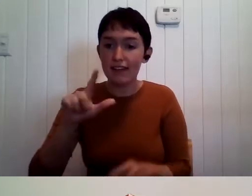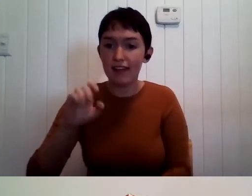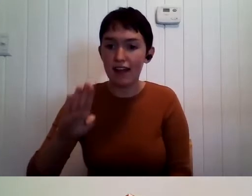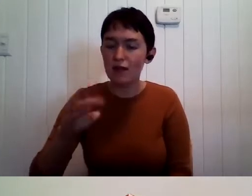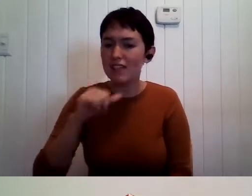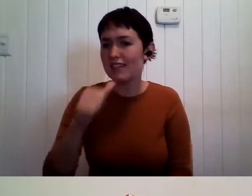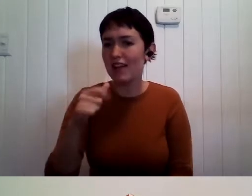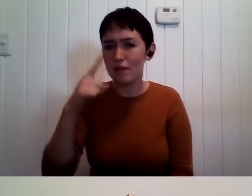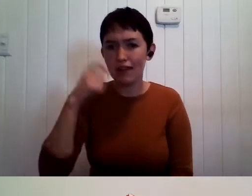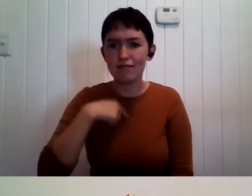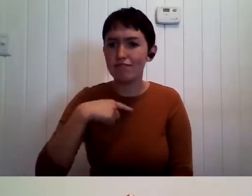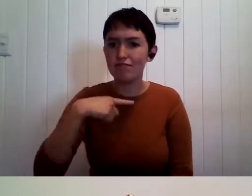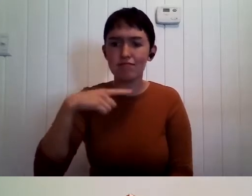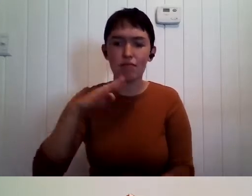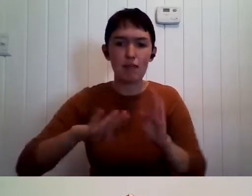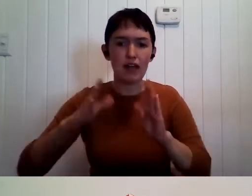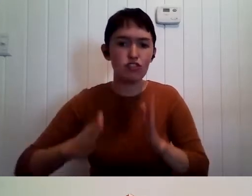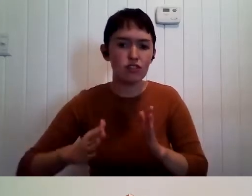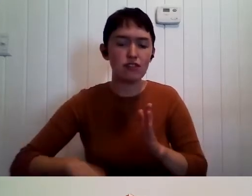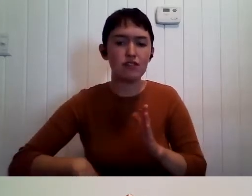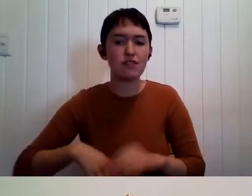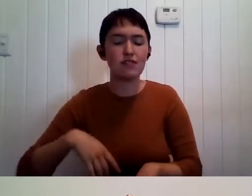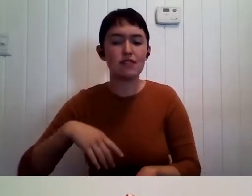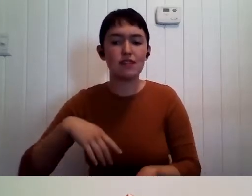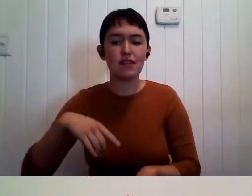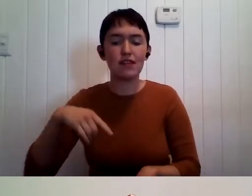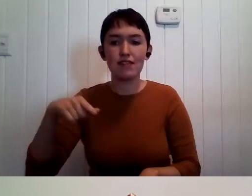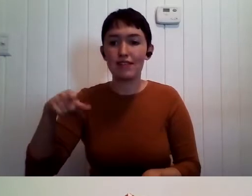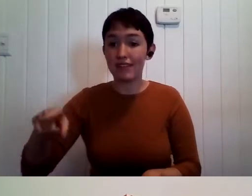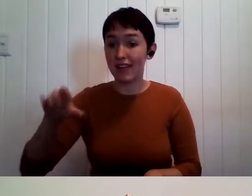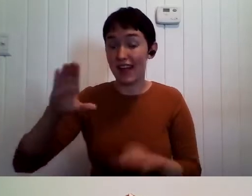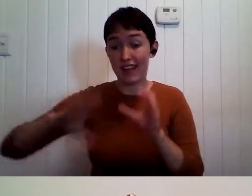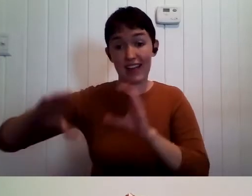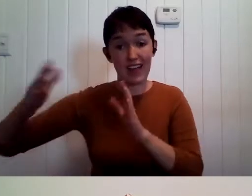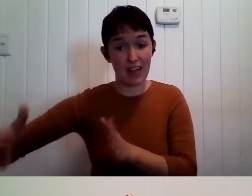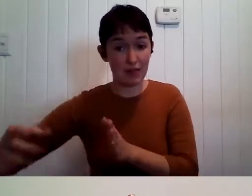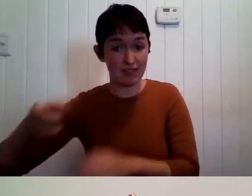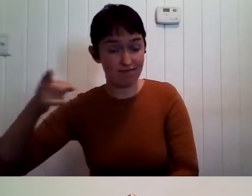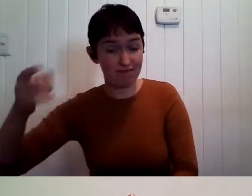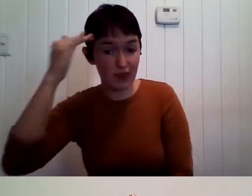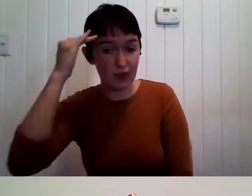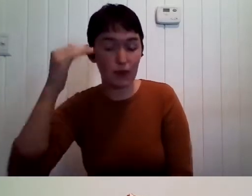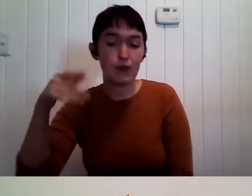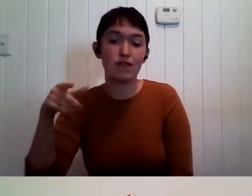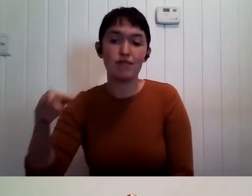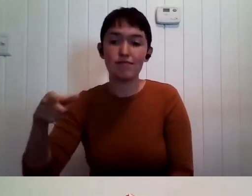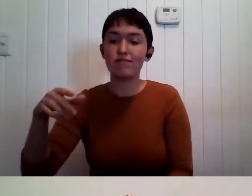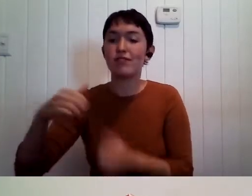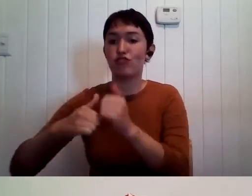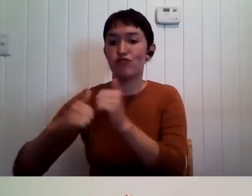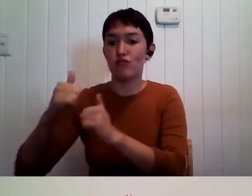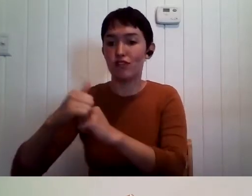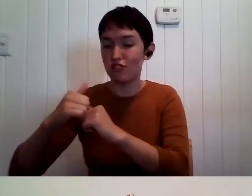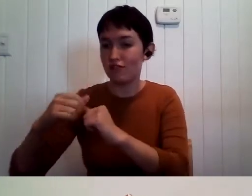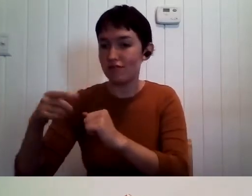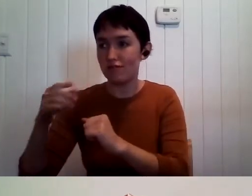that knew that DNA could bind to beads. That was a chemist that knew, oh, the way that these structures work, it's because